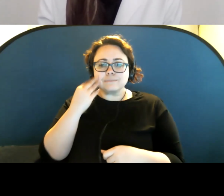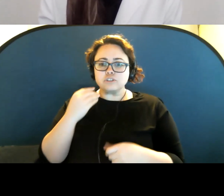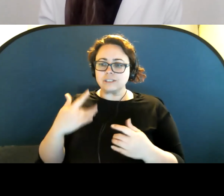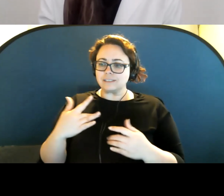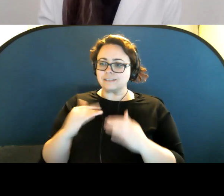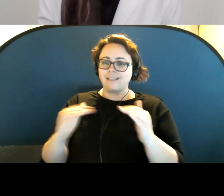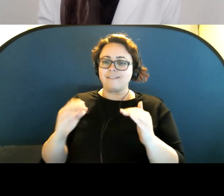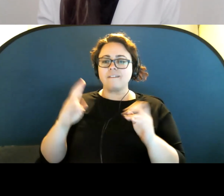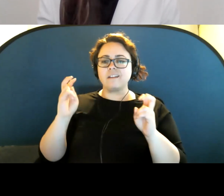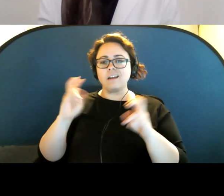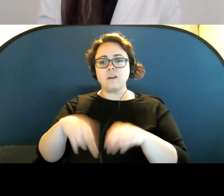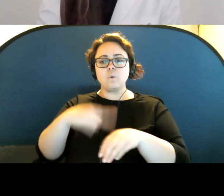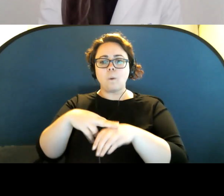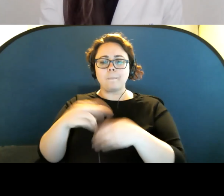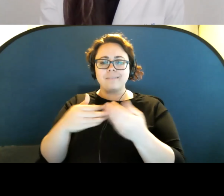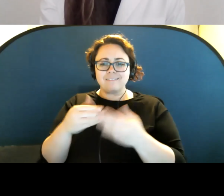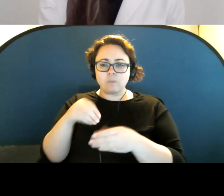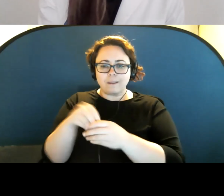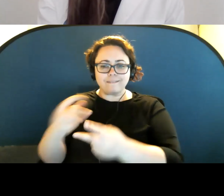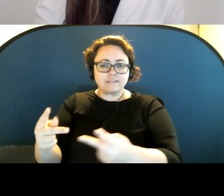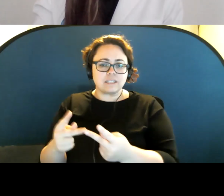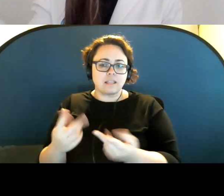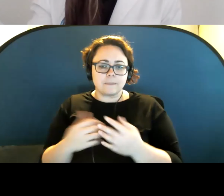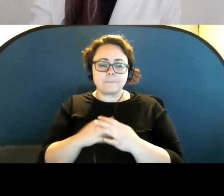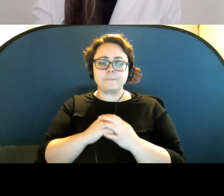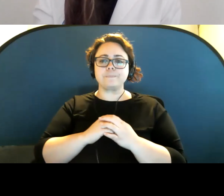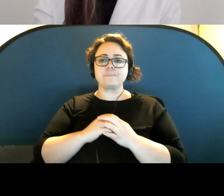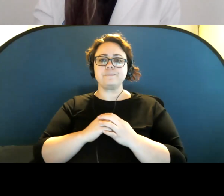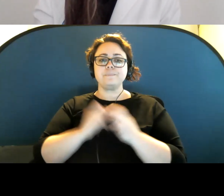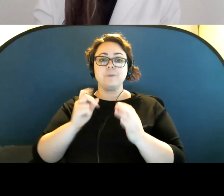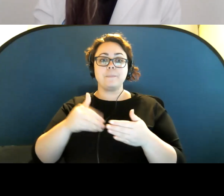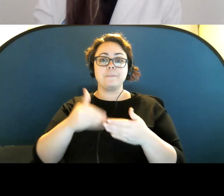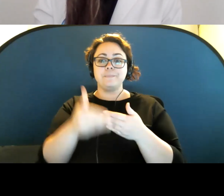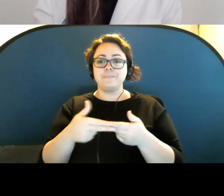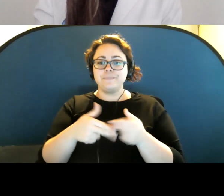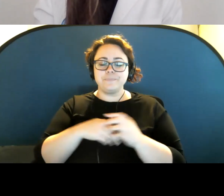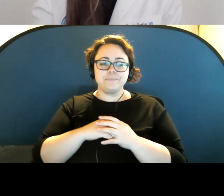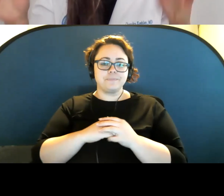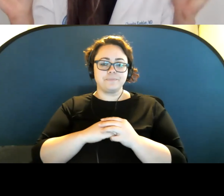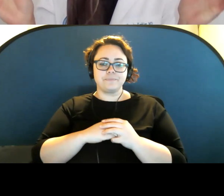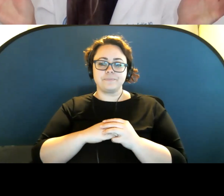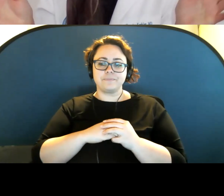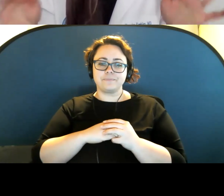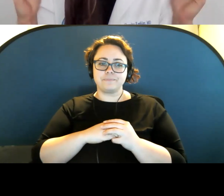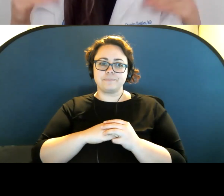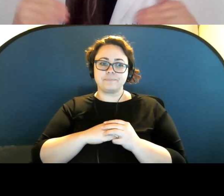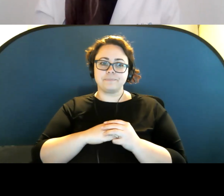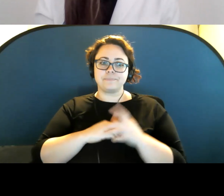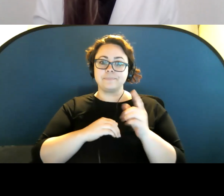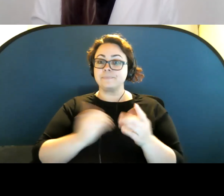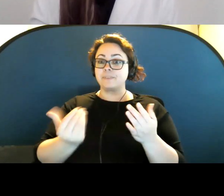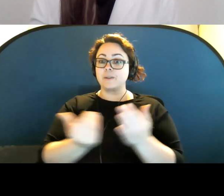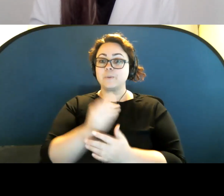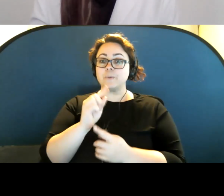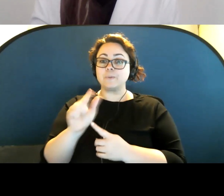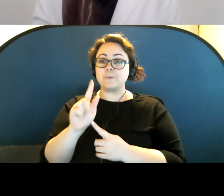residing in a facility. Okay. So an updated toolkit, you can advance